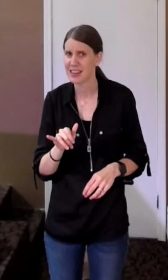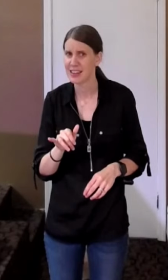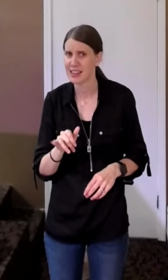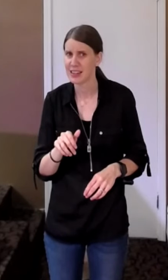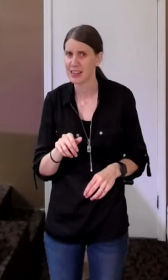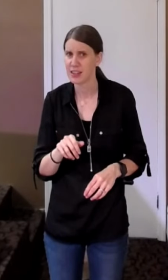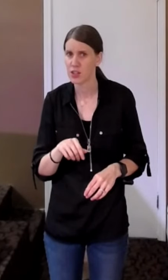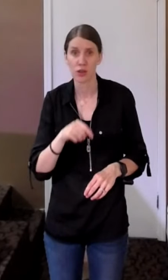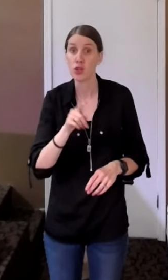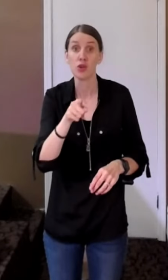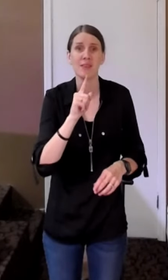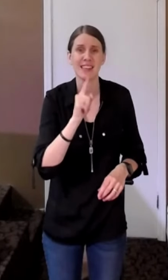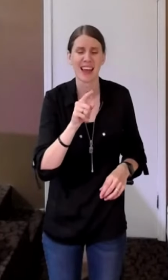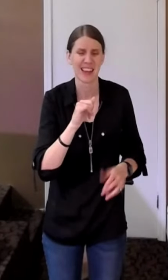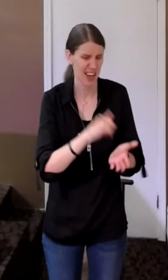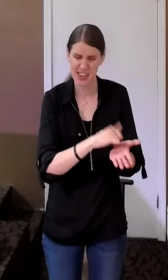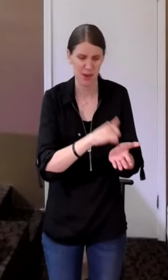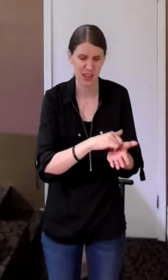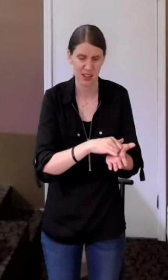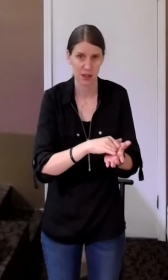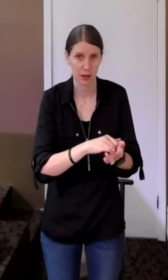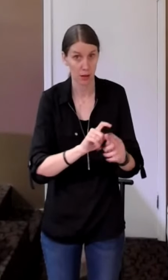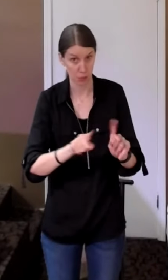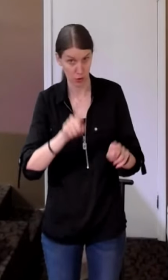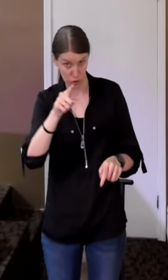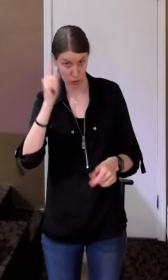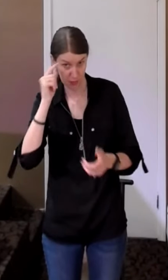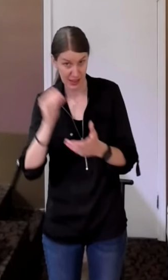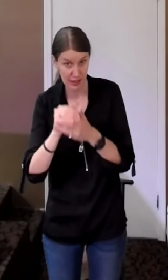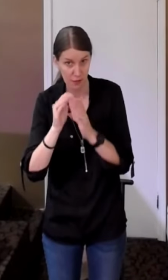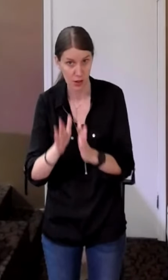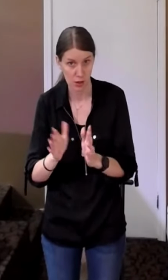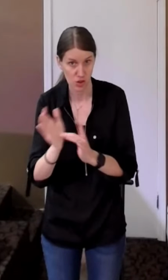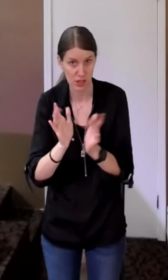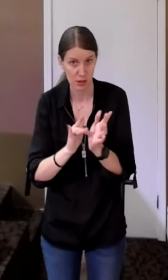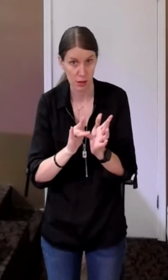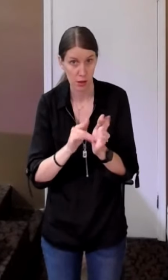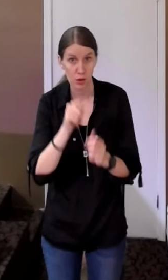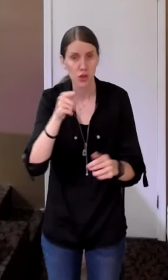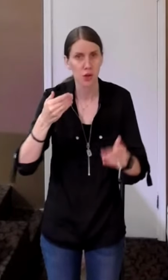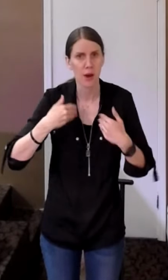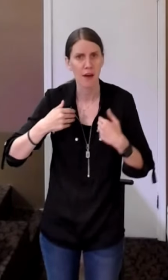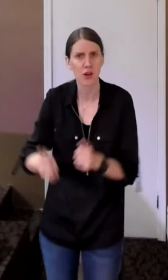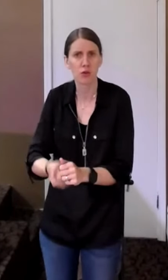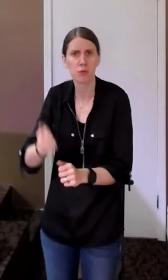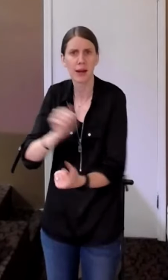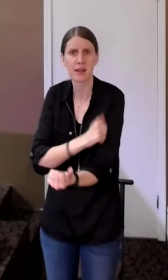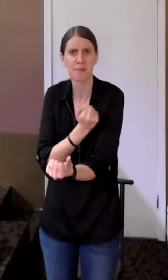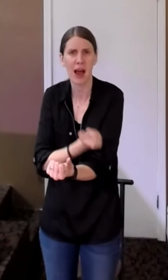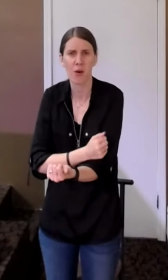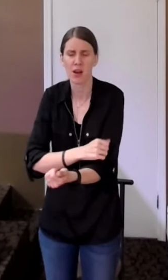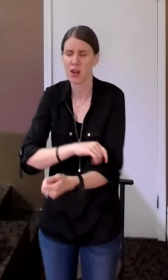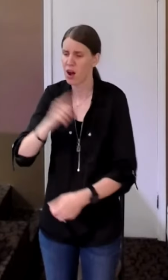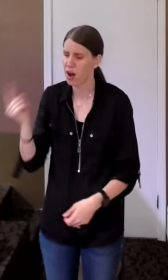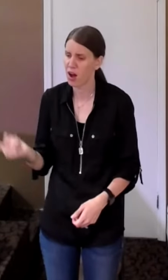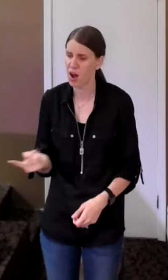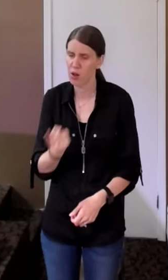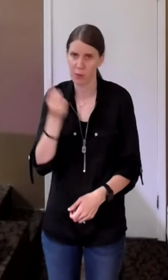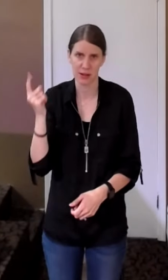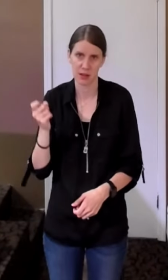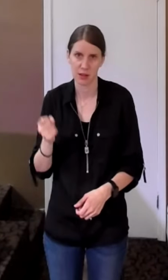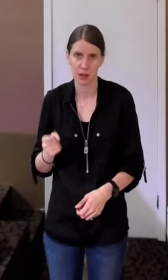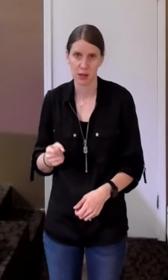not who I am. Are you a believer in Jesus Christ? Then you have the greatest power there has ever been in the Holy